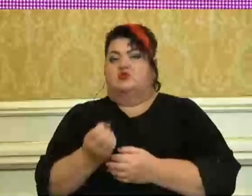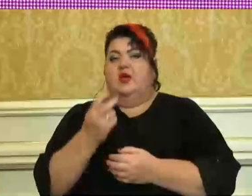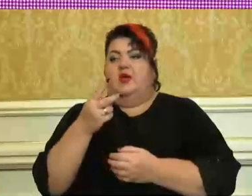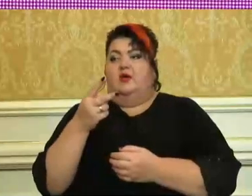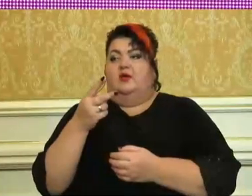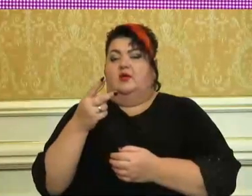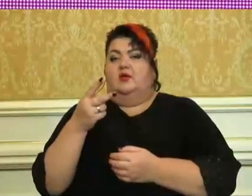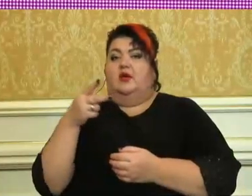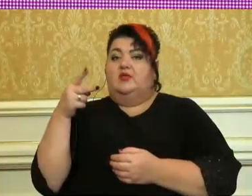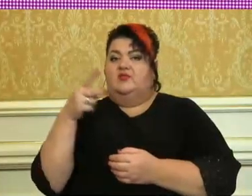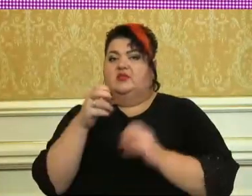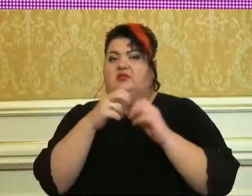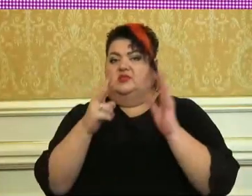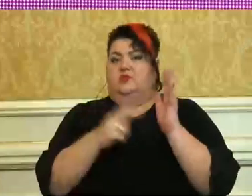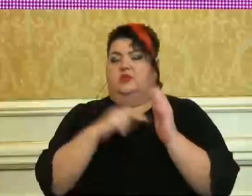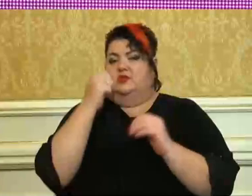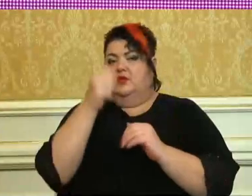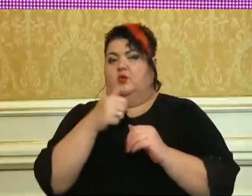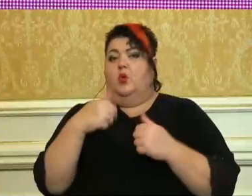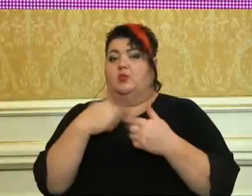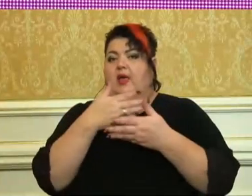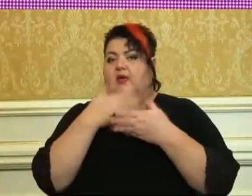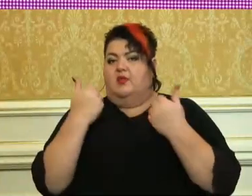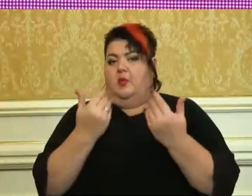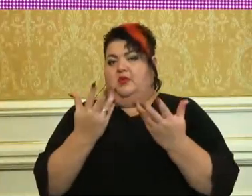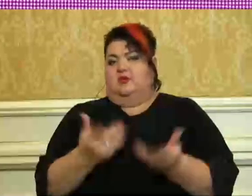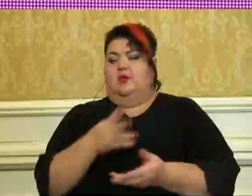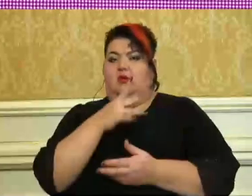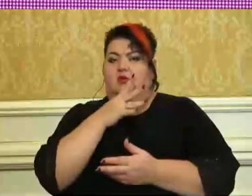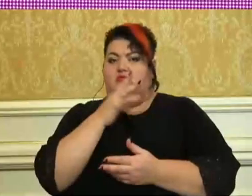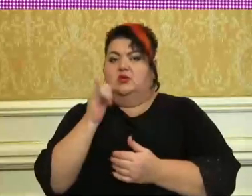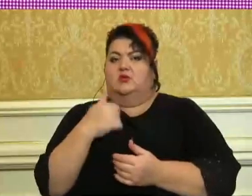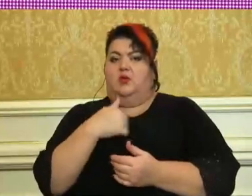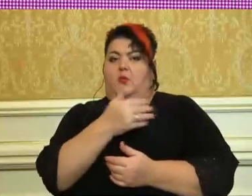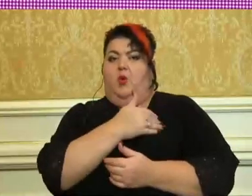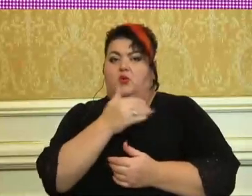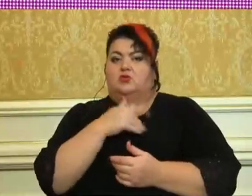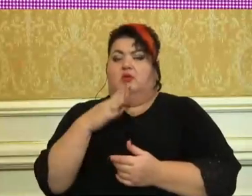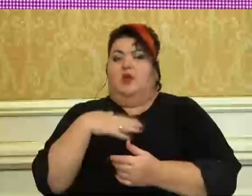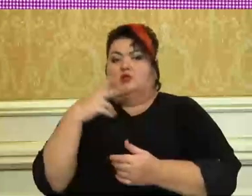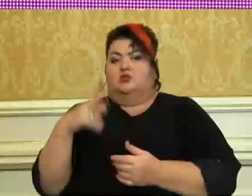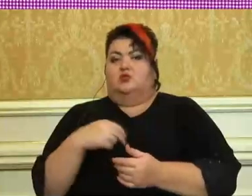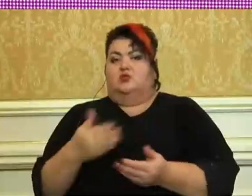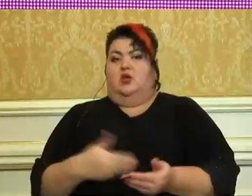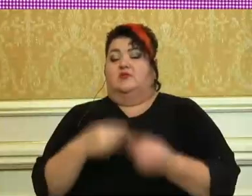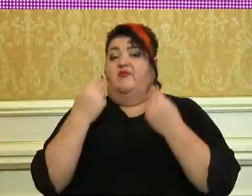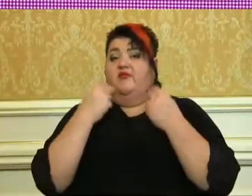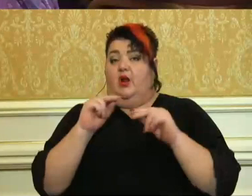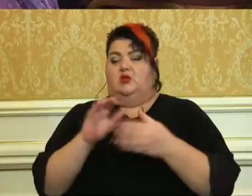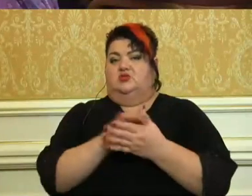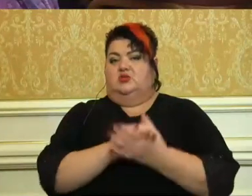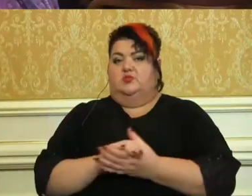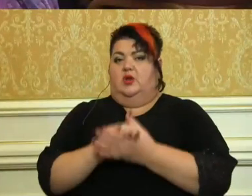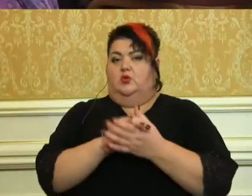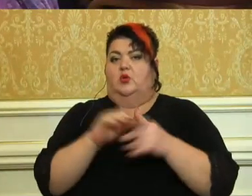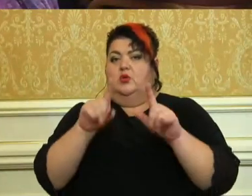patient. And none of our daughters ought to be either. So I thank you for your commitment to this topic.